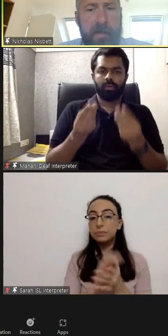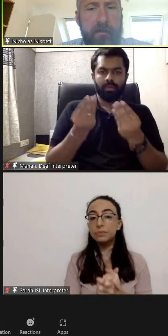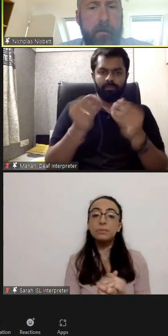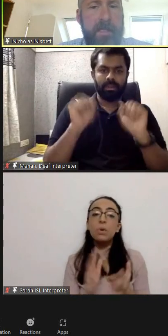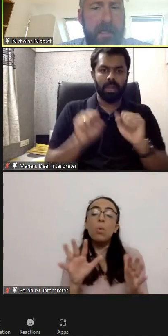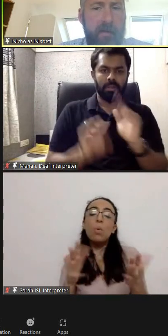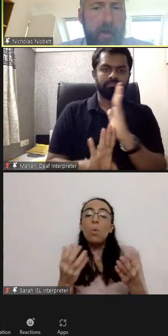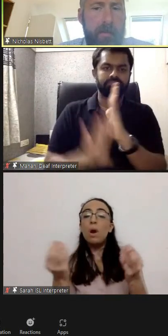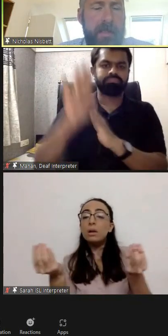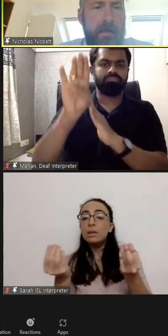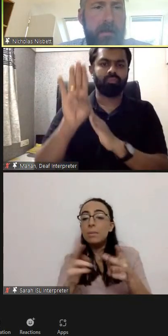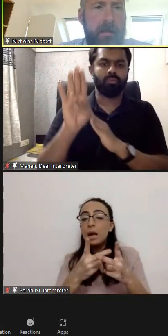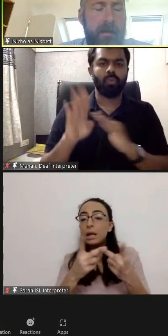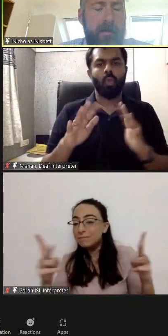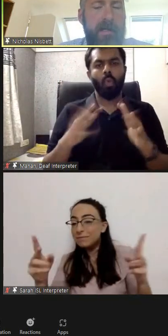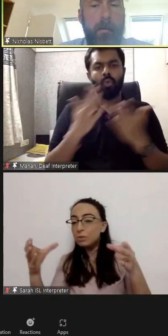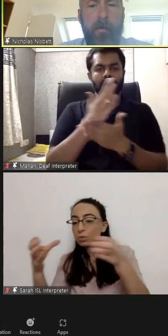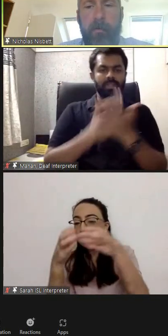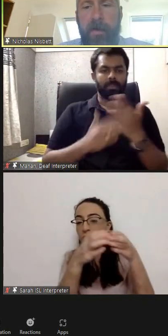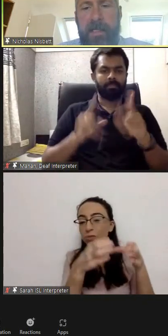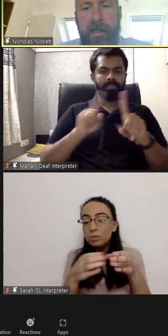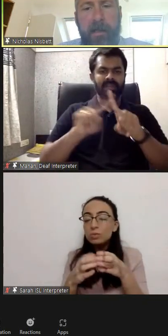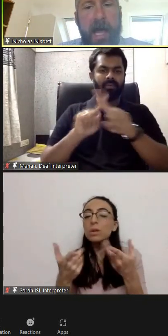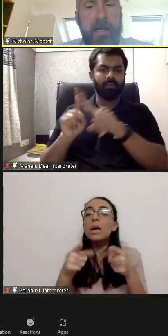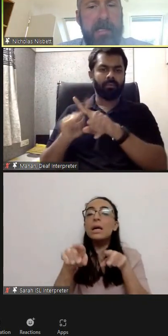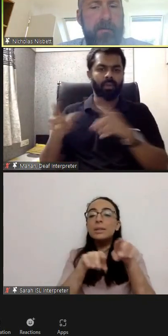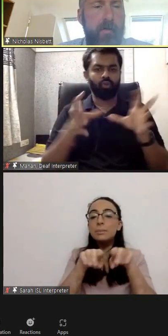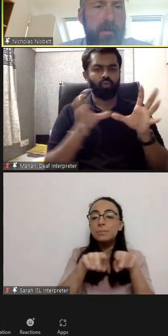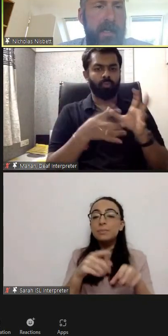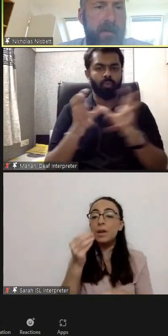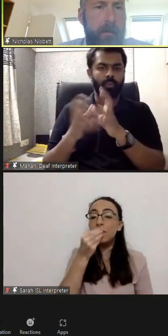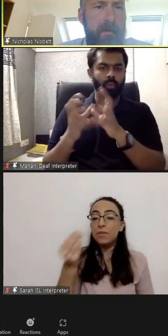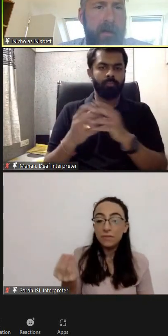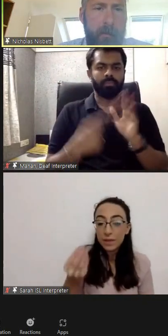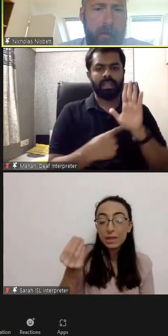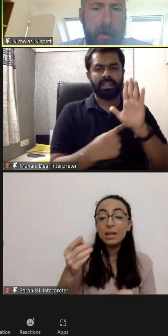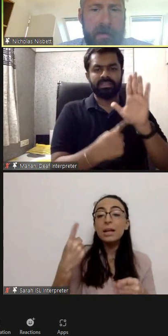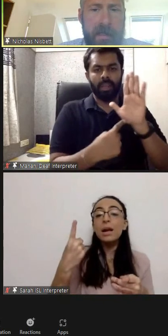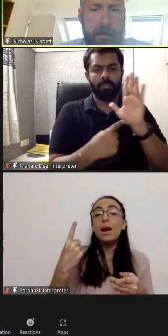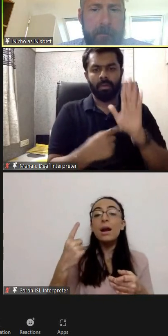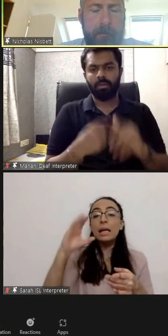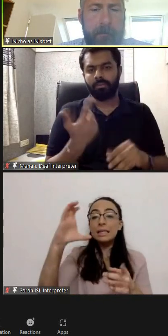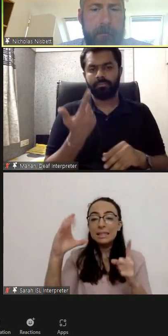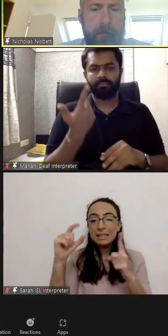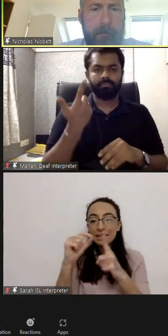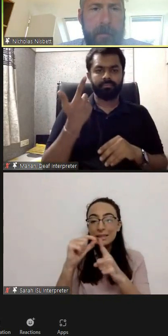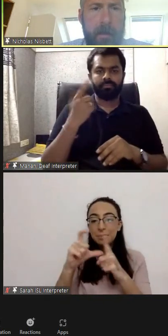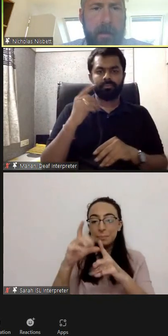different provision for particular groups. For example, feeding and care needs of children living with cerebral palsy.